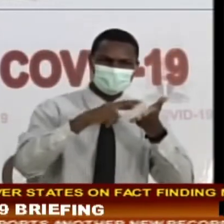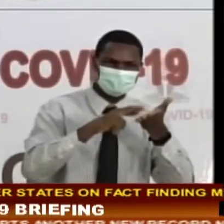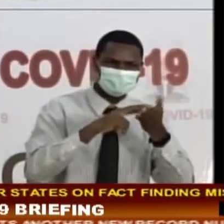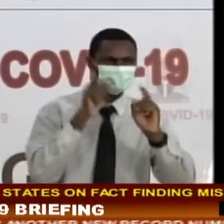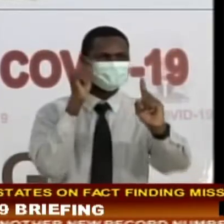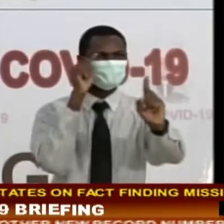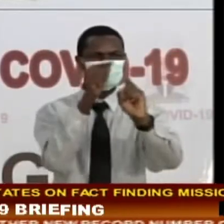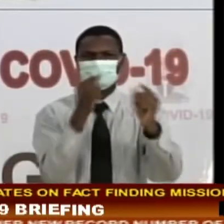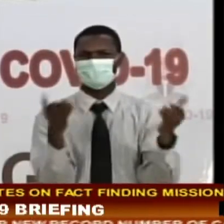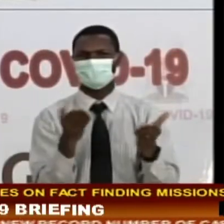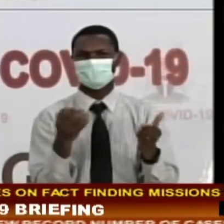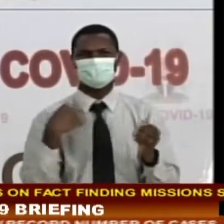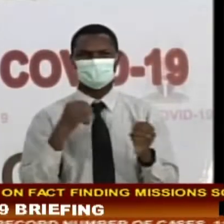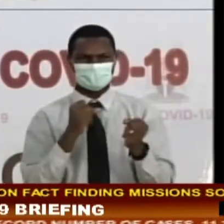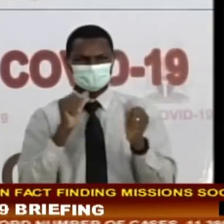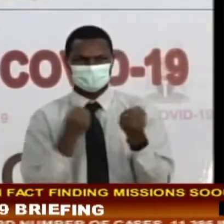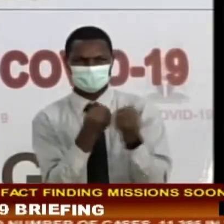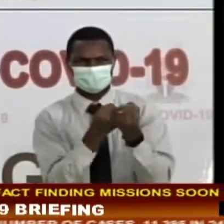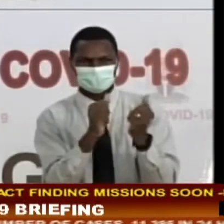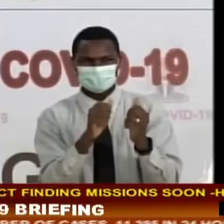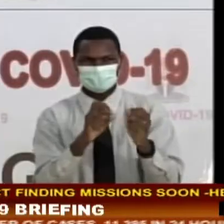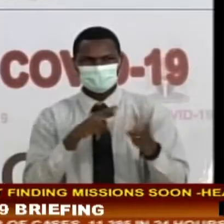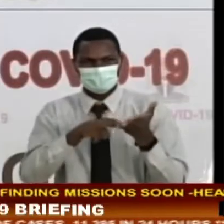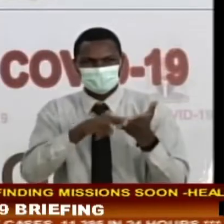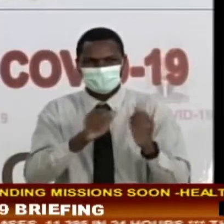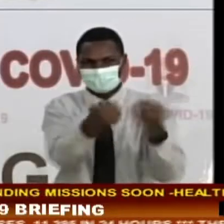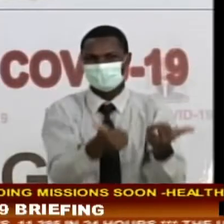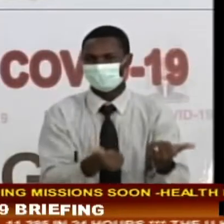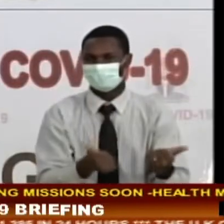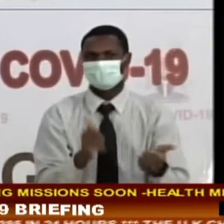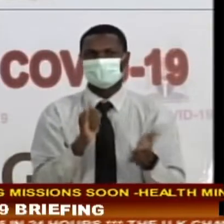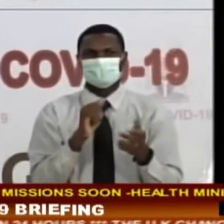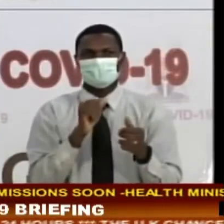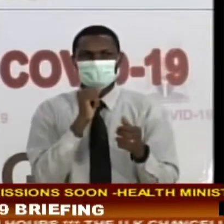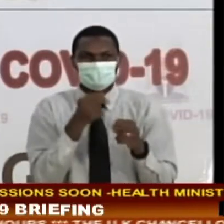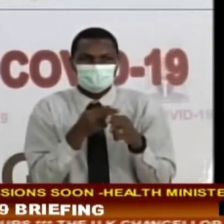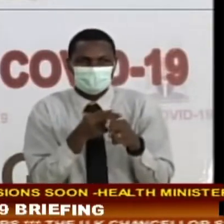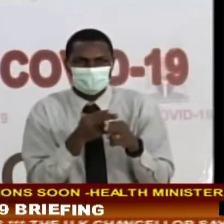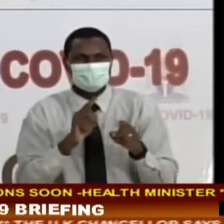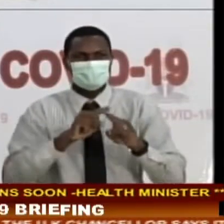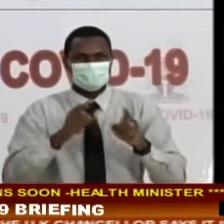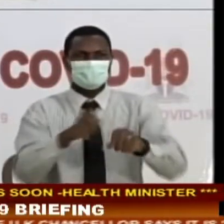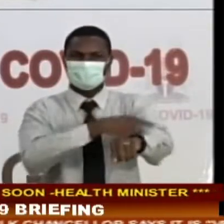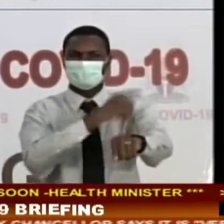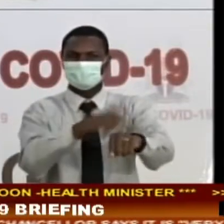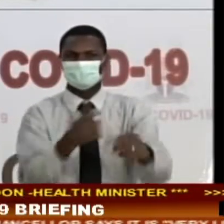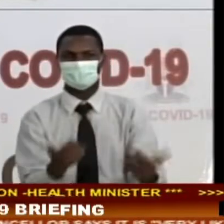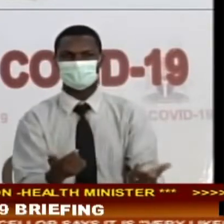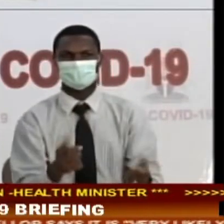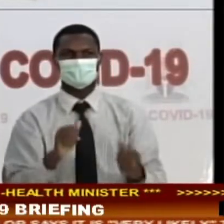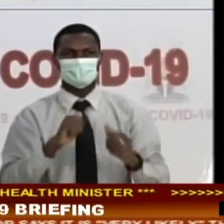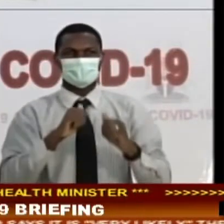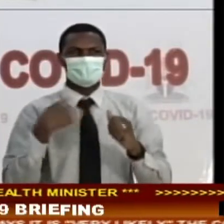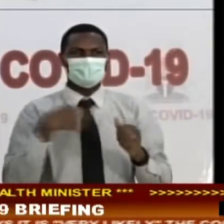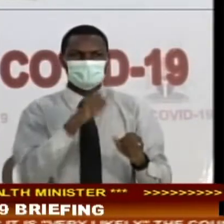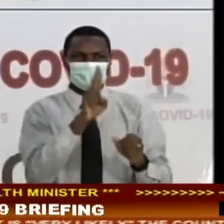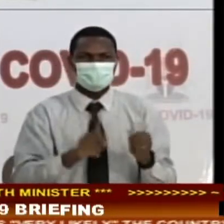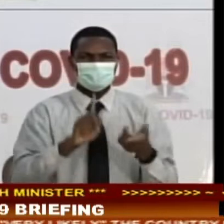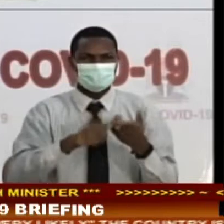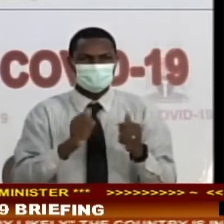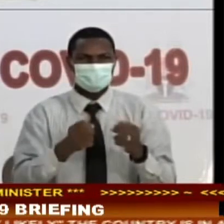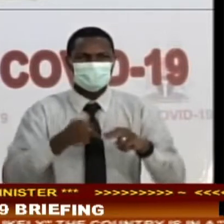research not just in the long term but also in the short term and how can we now use this to improve our own guidelines